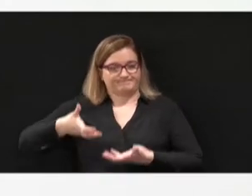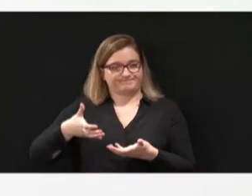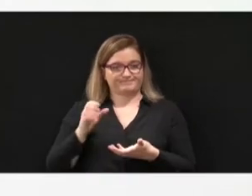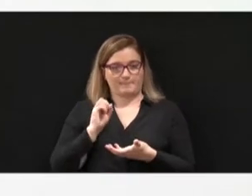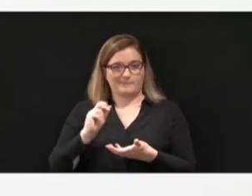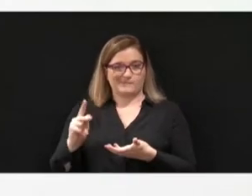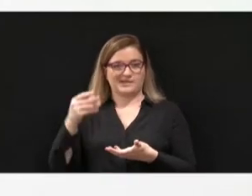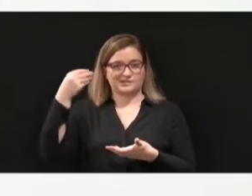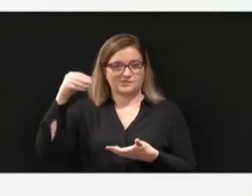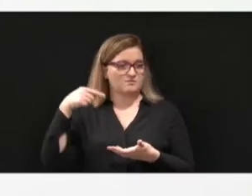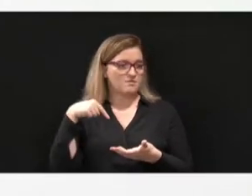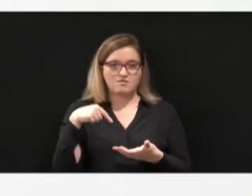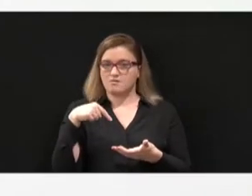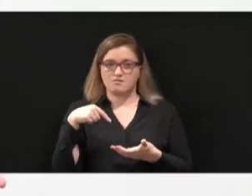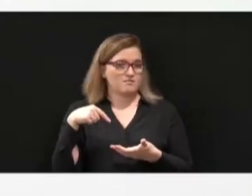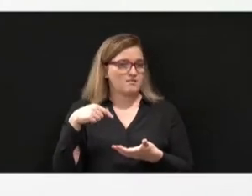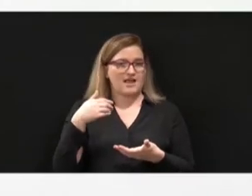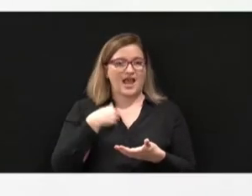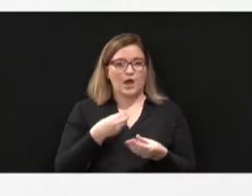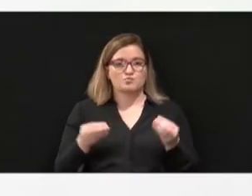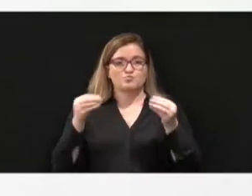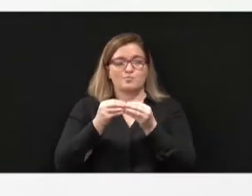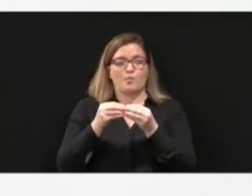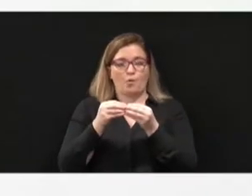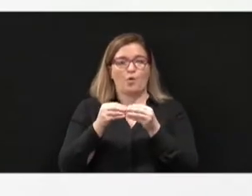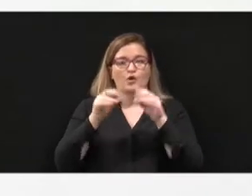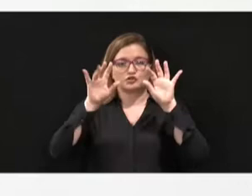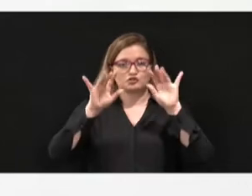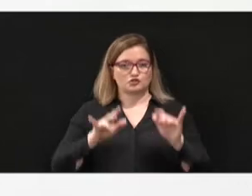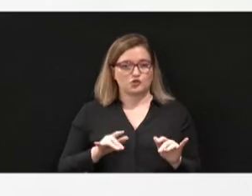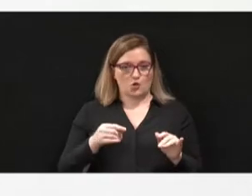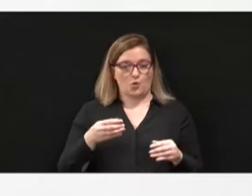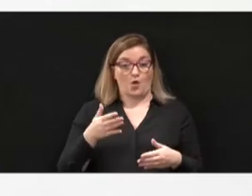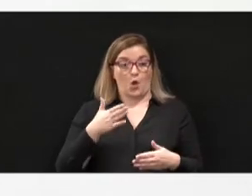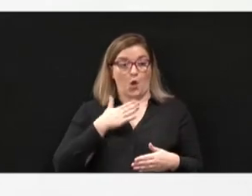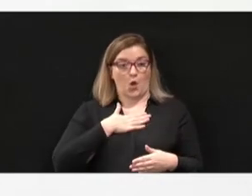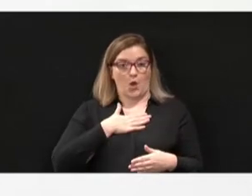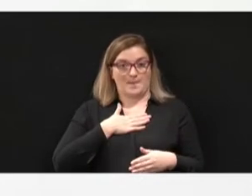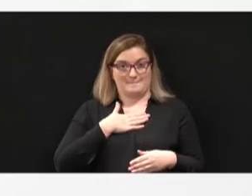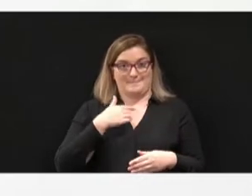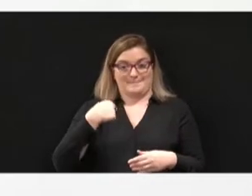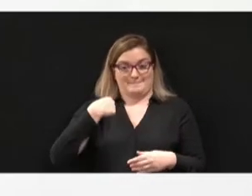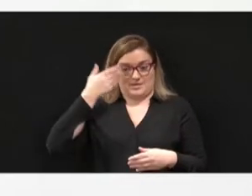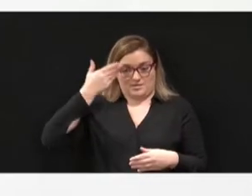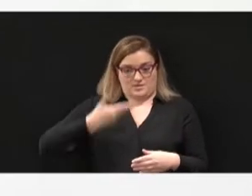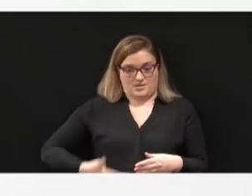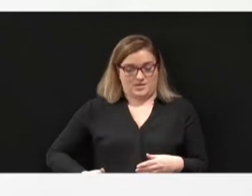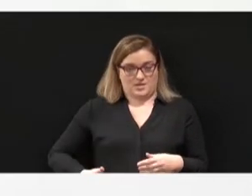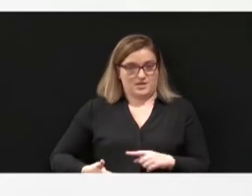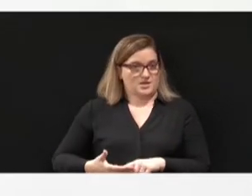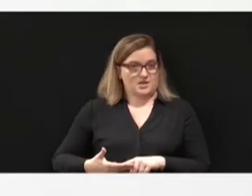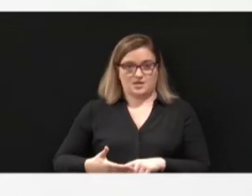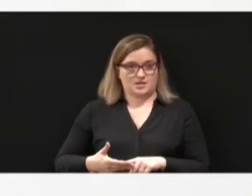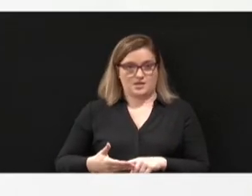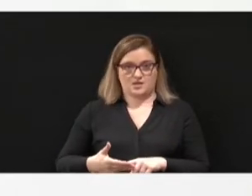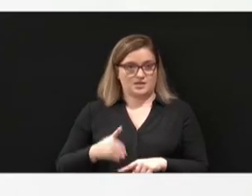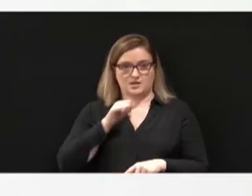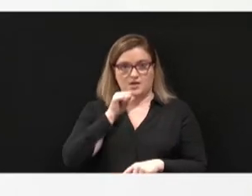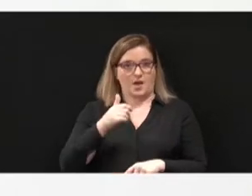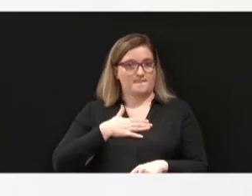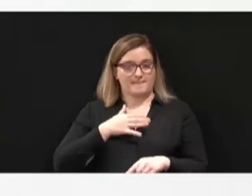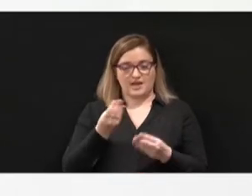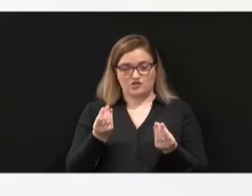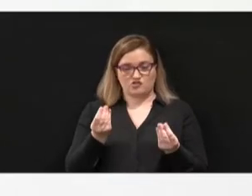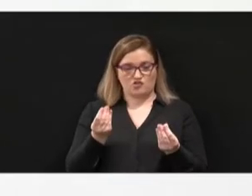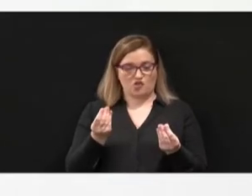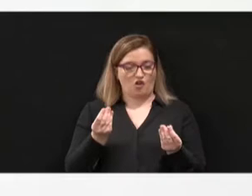had more snow on me than was any place in my yard. And he said, well, you put the blower on backwards. I thought,